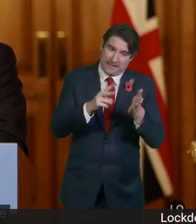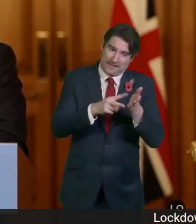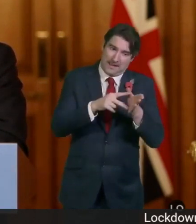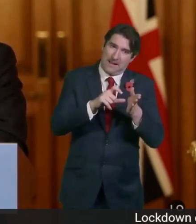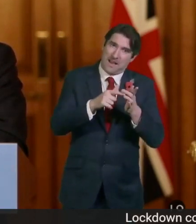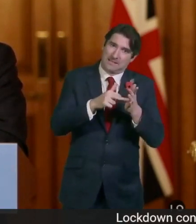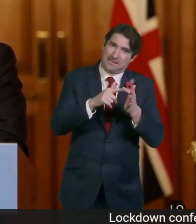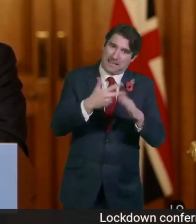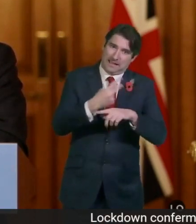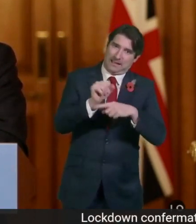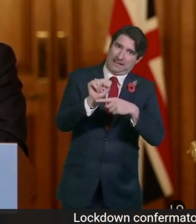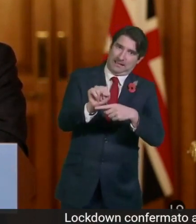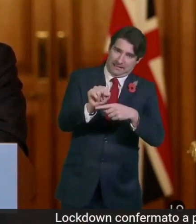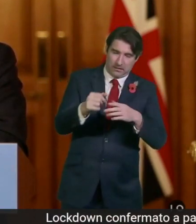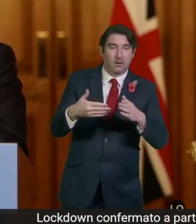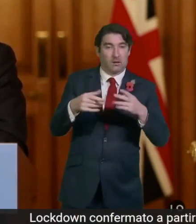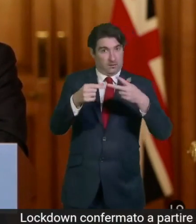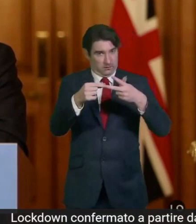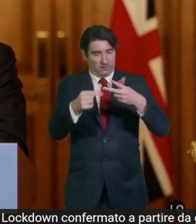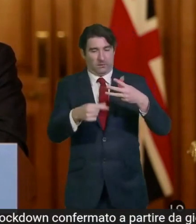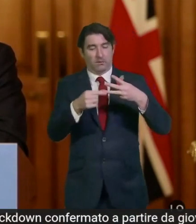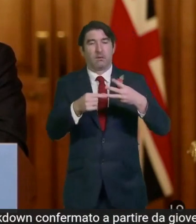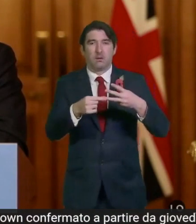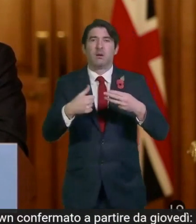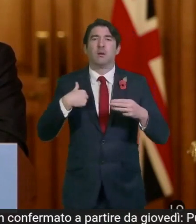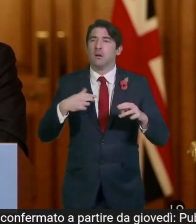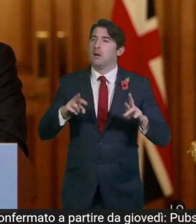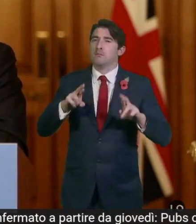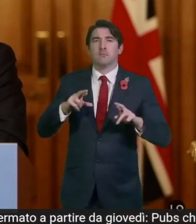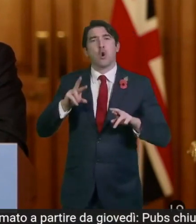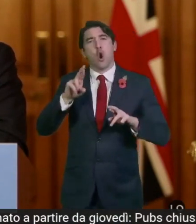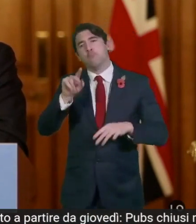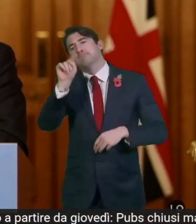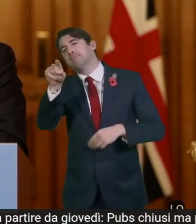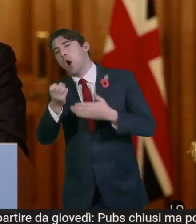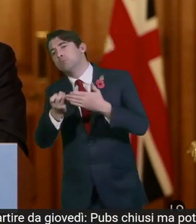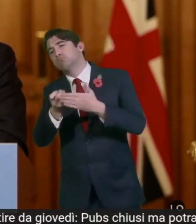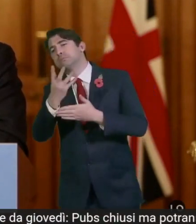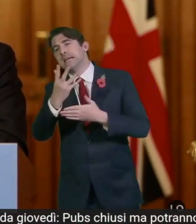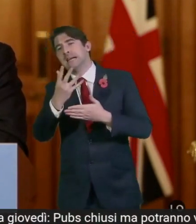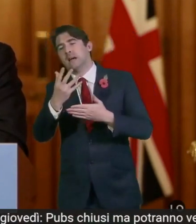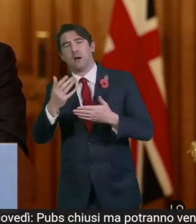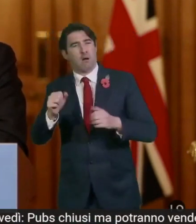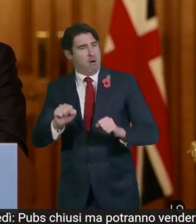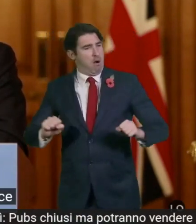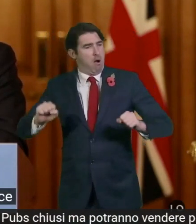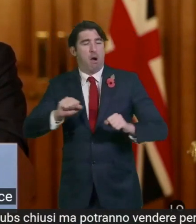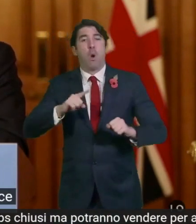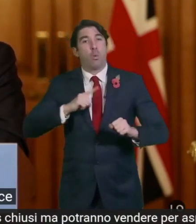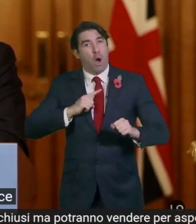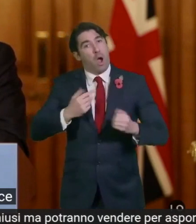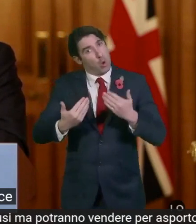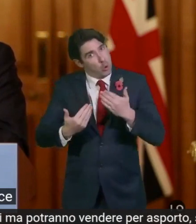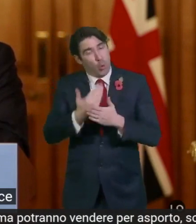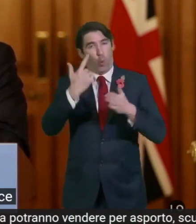were and confidence that we're now placing in rapid turnaround testing that we're rolling out across the country. But